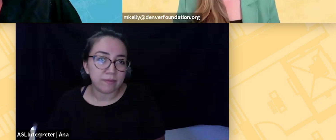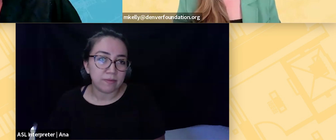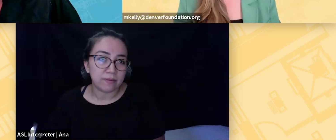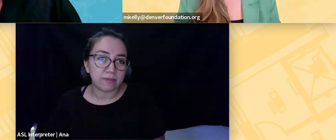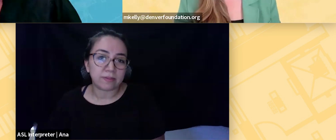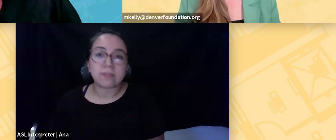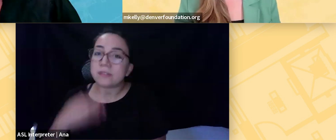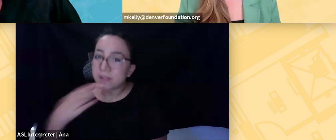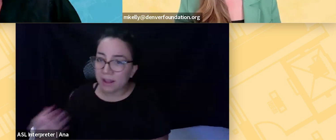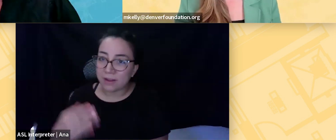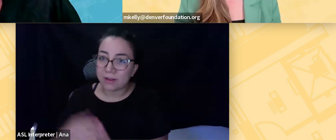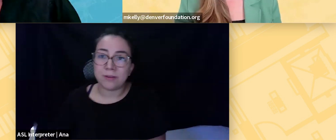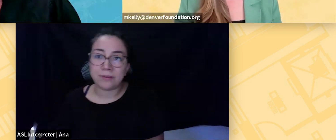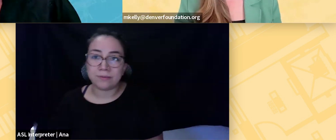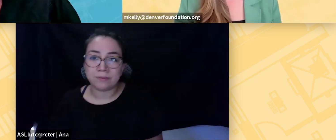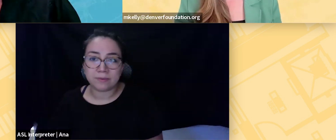Thank you.